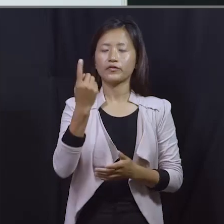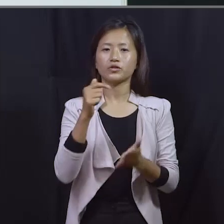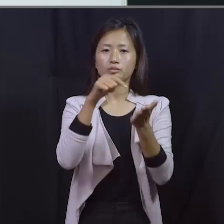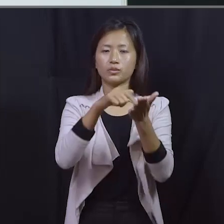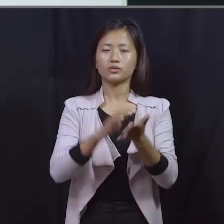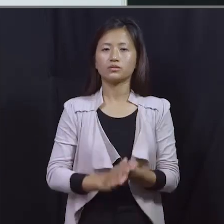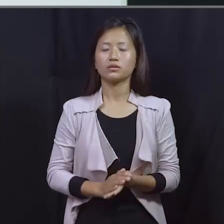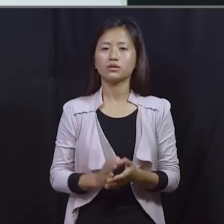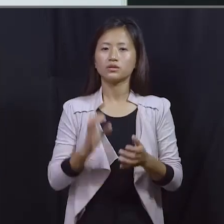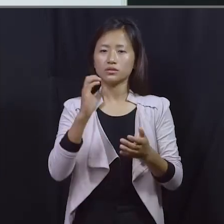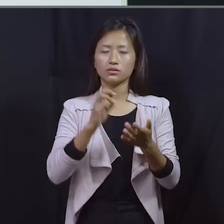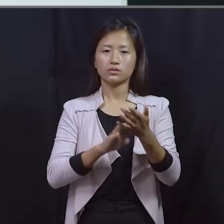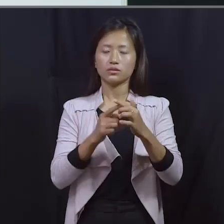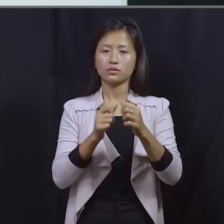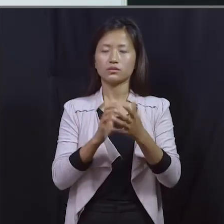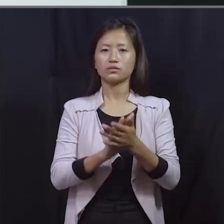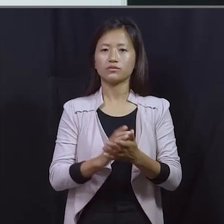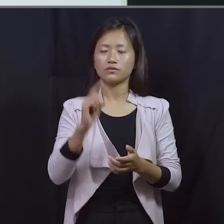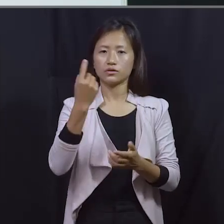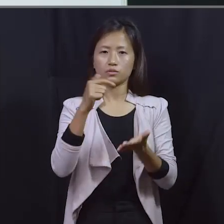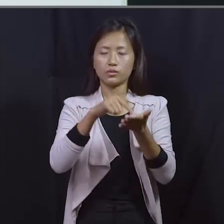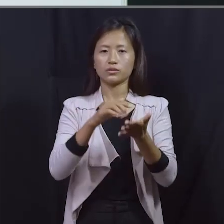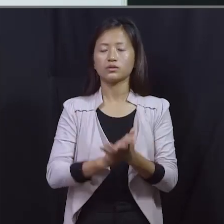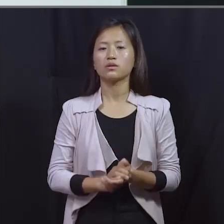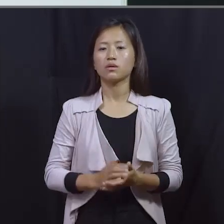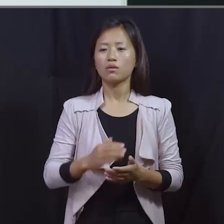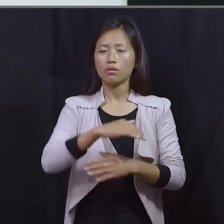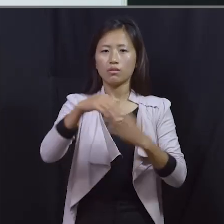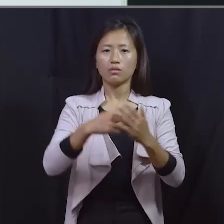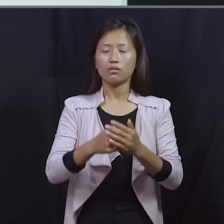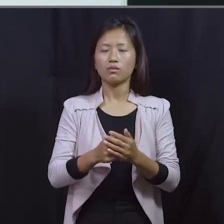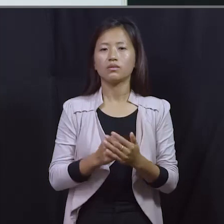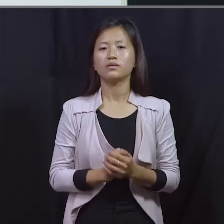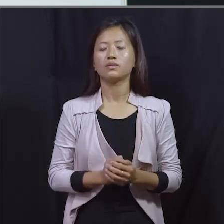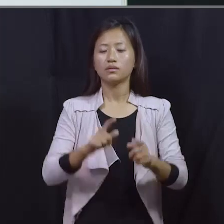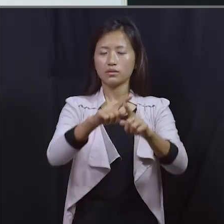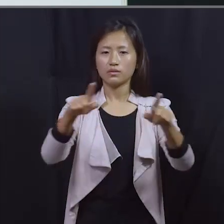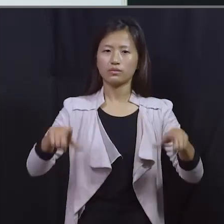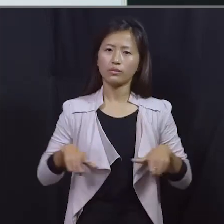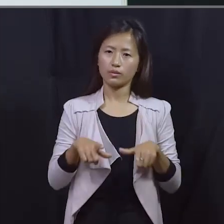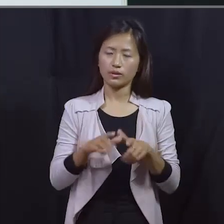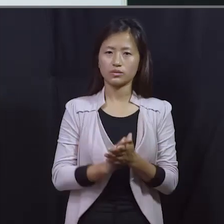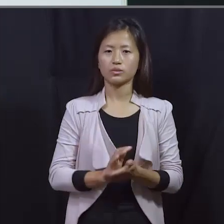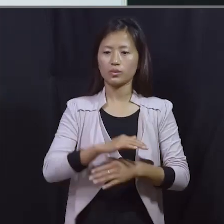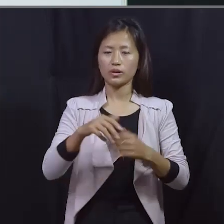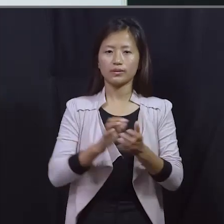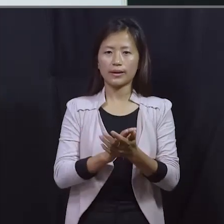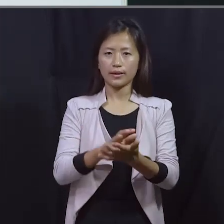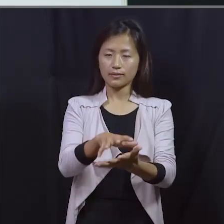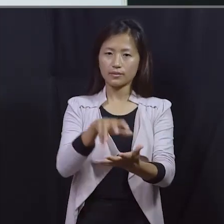But contradictory to the first point, here all lands, the second point is that all lands were claimed by the